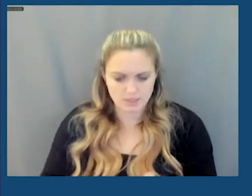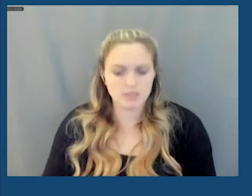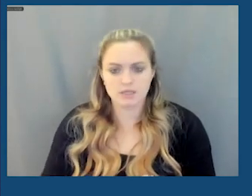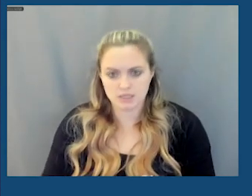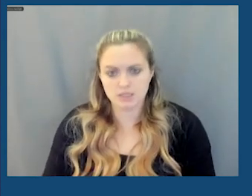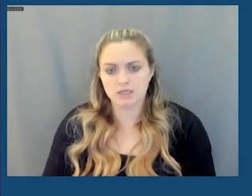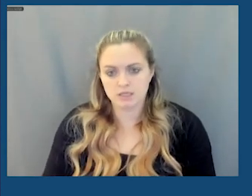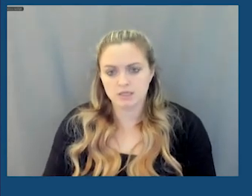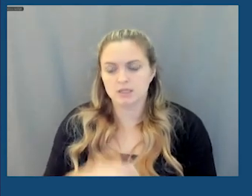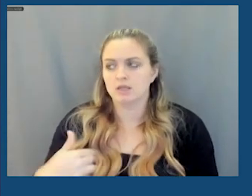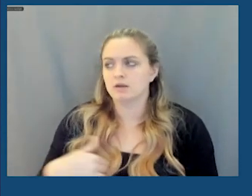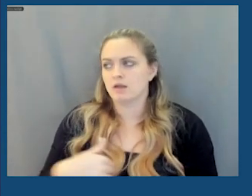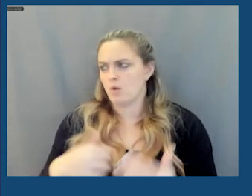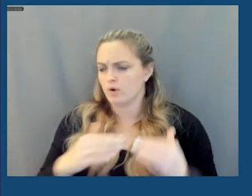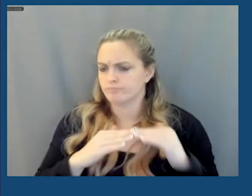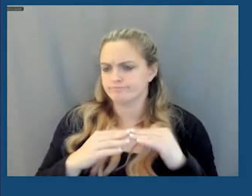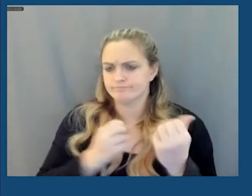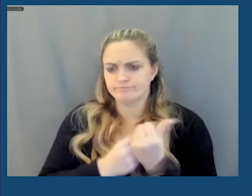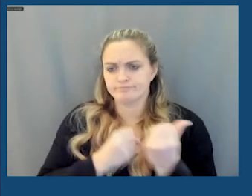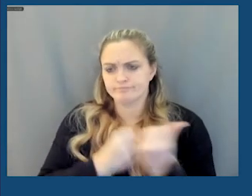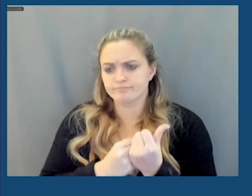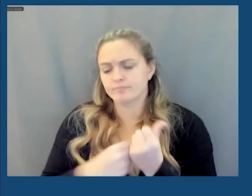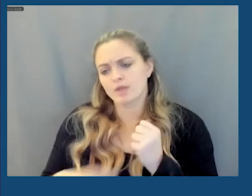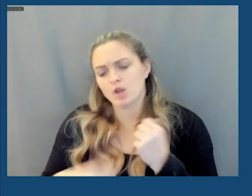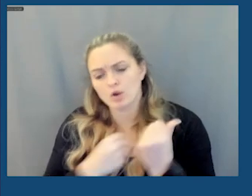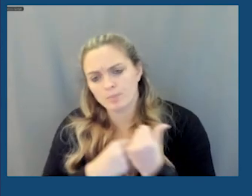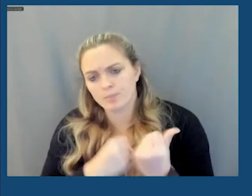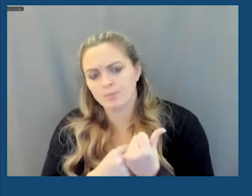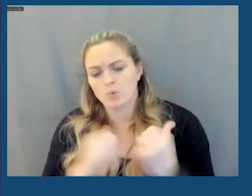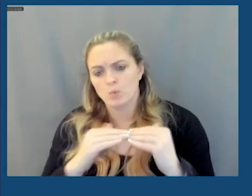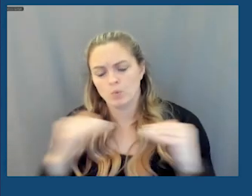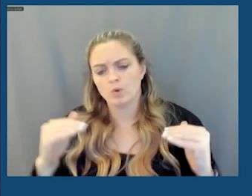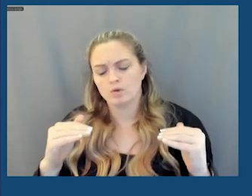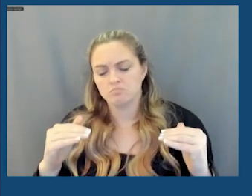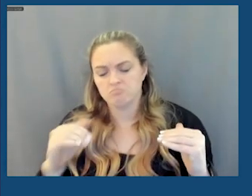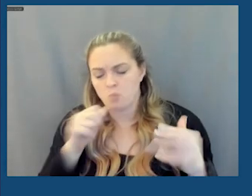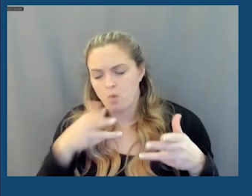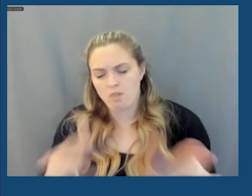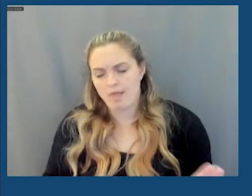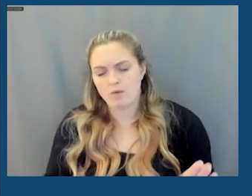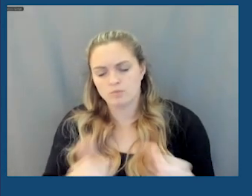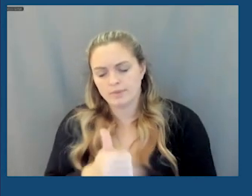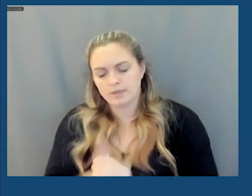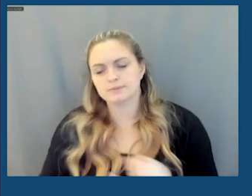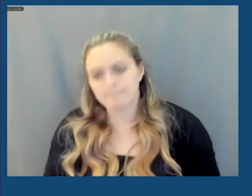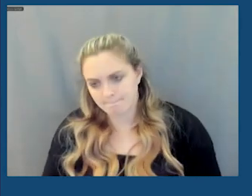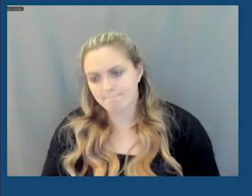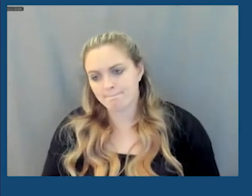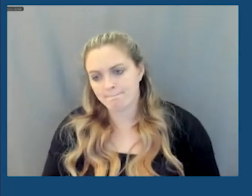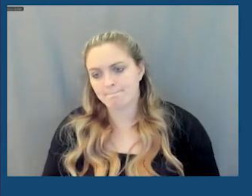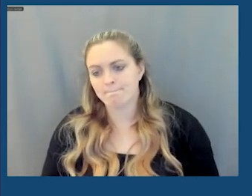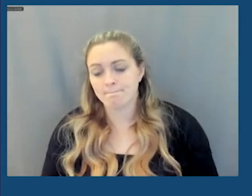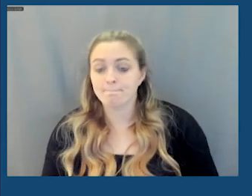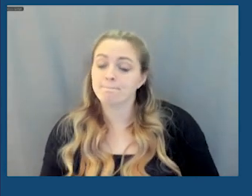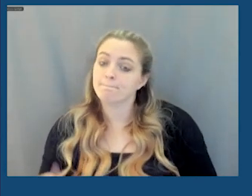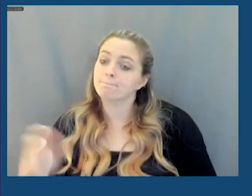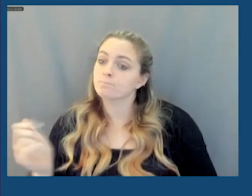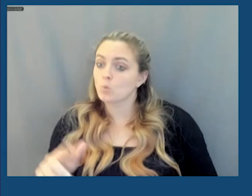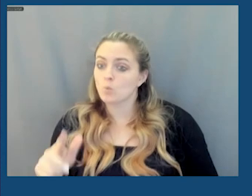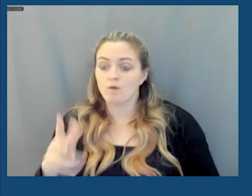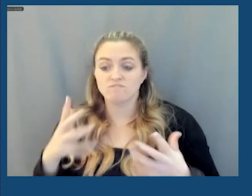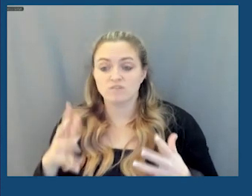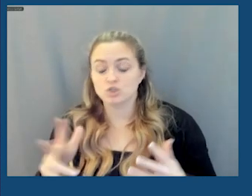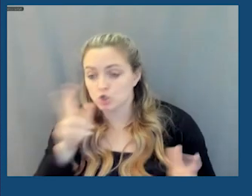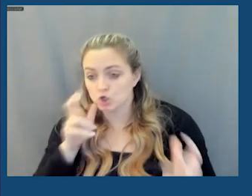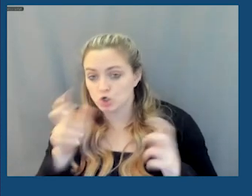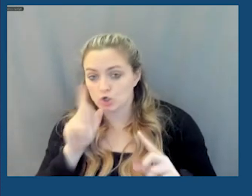progressive allies and our pro-equality allies will prevent this from happening. We've heard about, all of us have an idea of